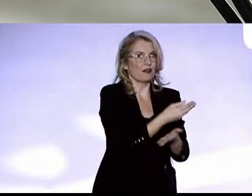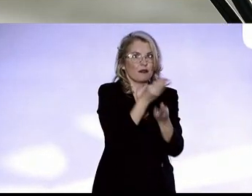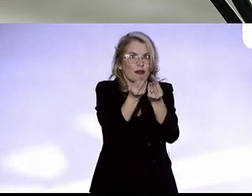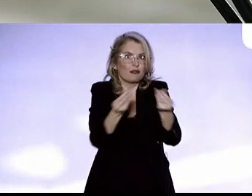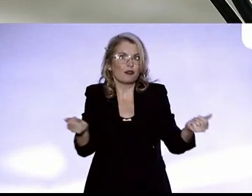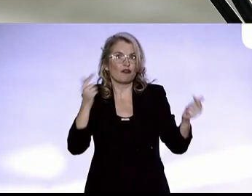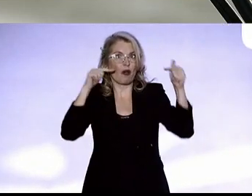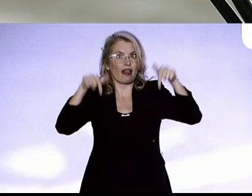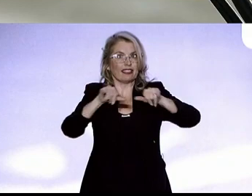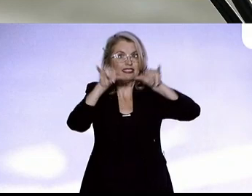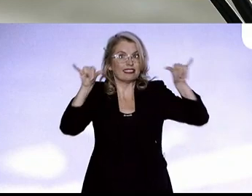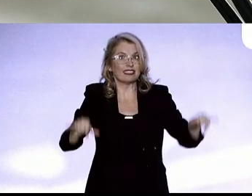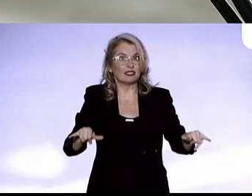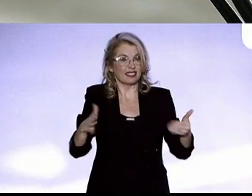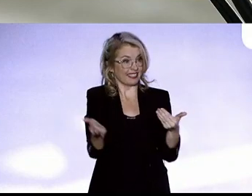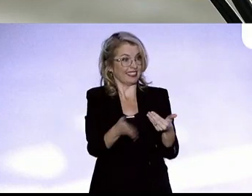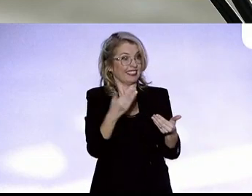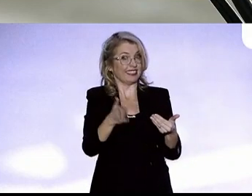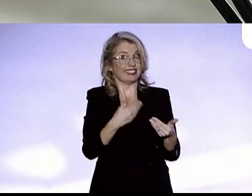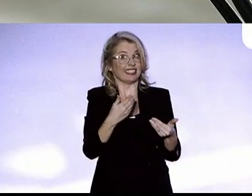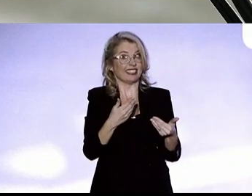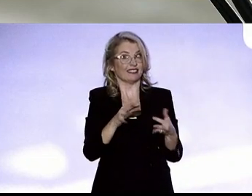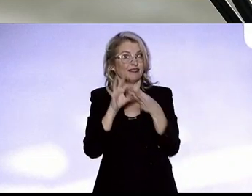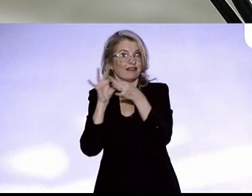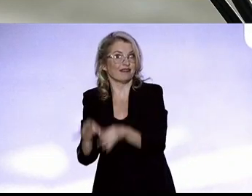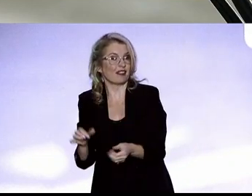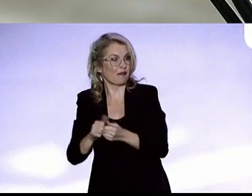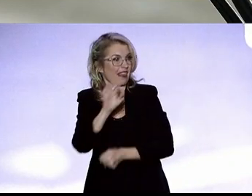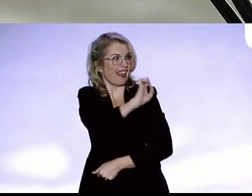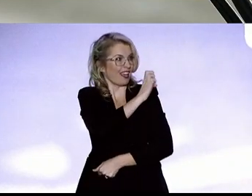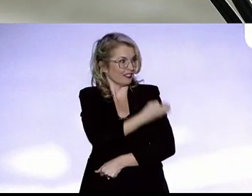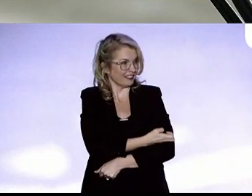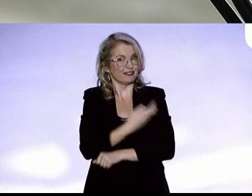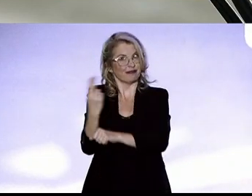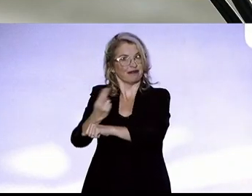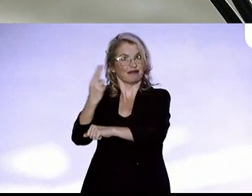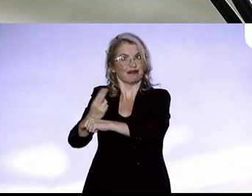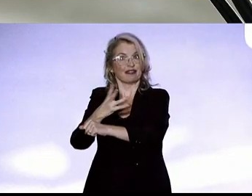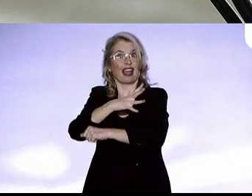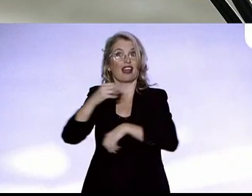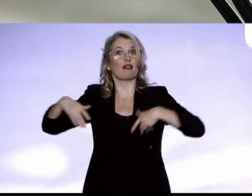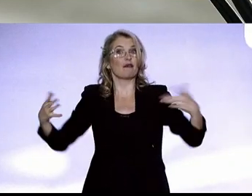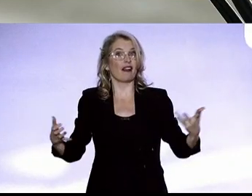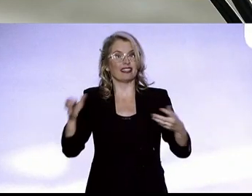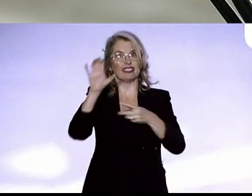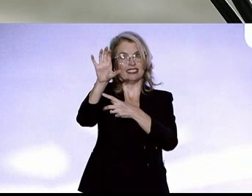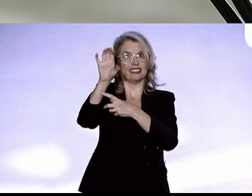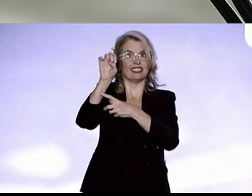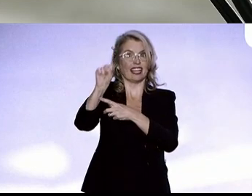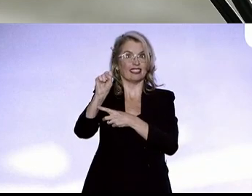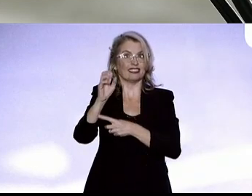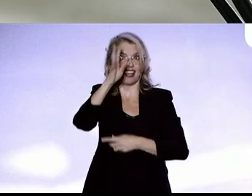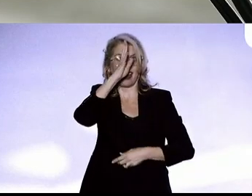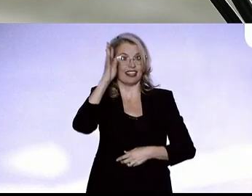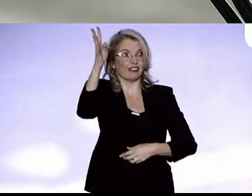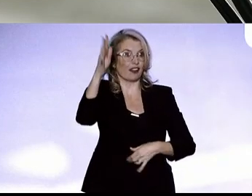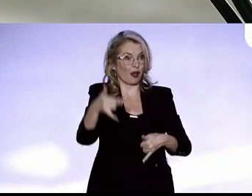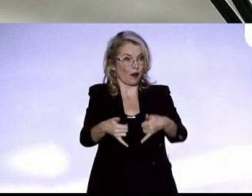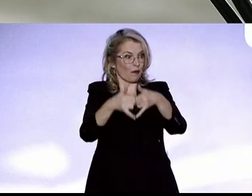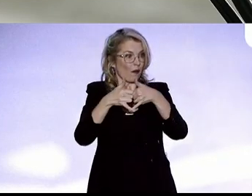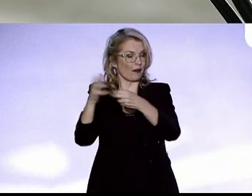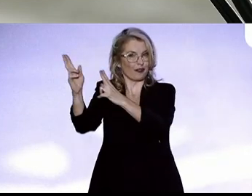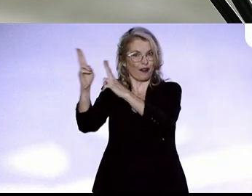system, which conveniently has to do with energy, and it is a CES Innovation